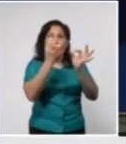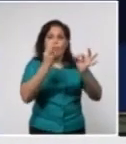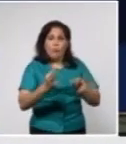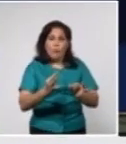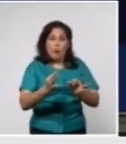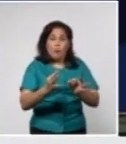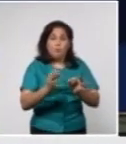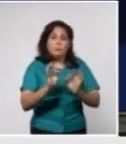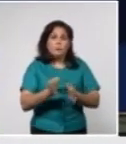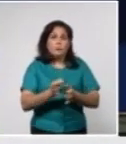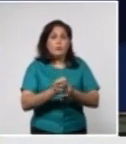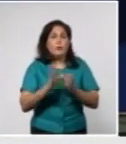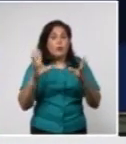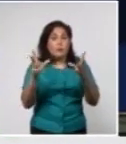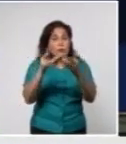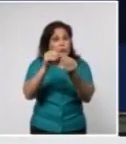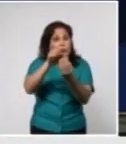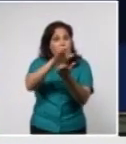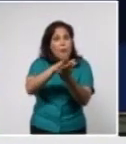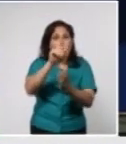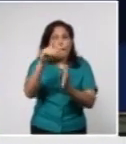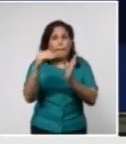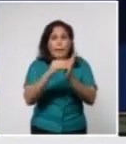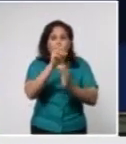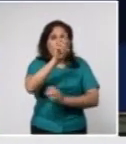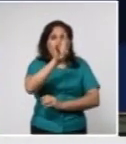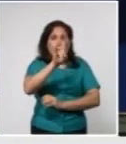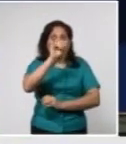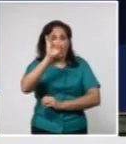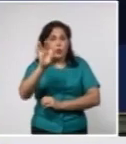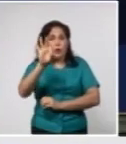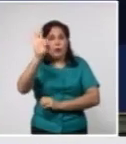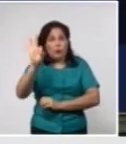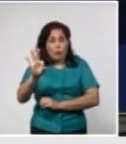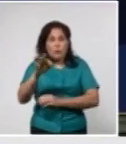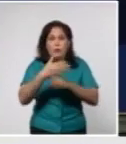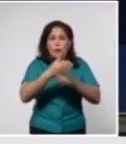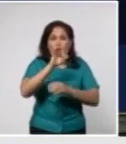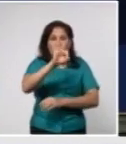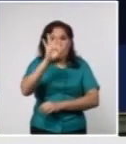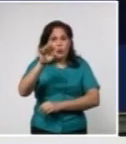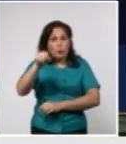5 are confirmed case contacts, accumulating